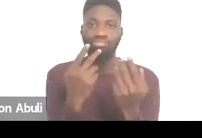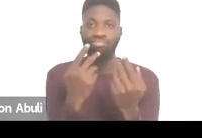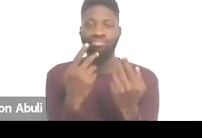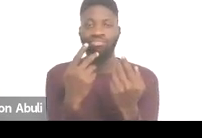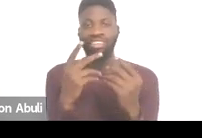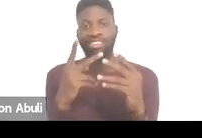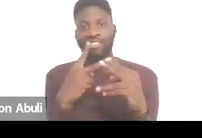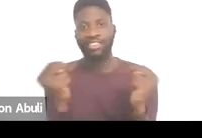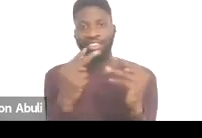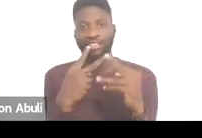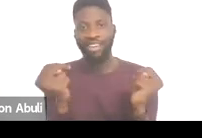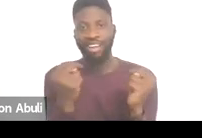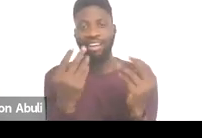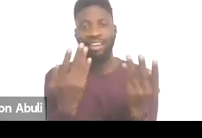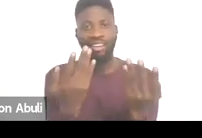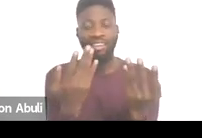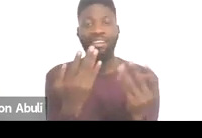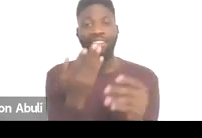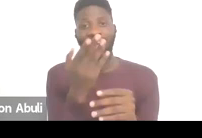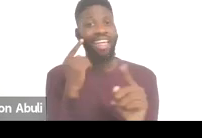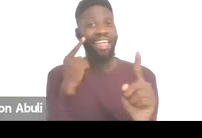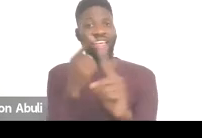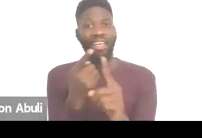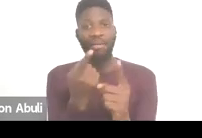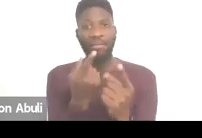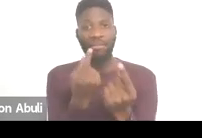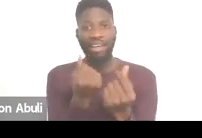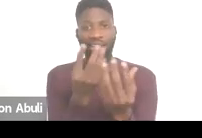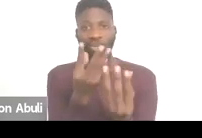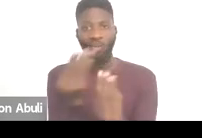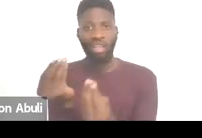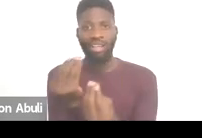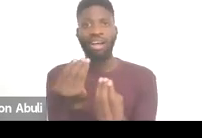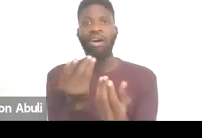Are they there to call you guys or to take